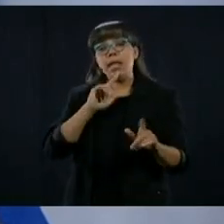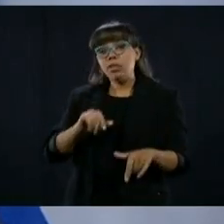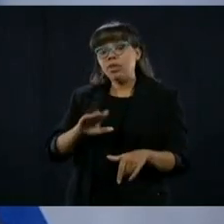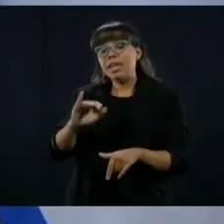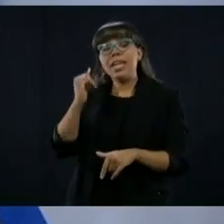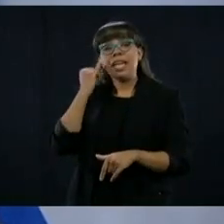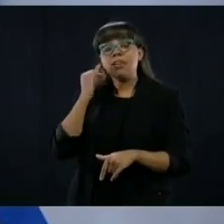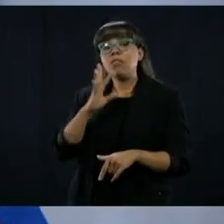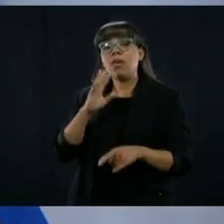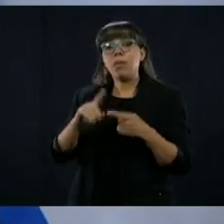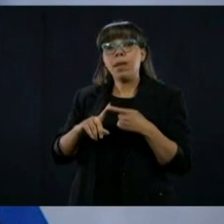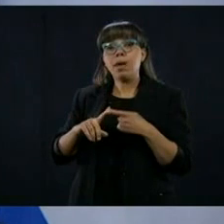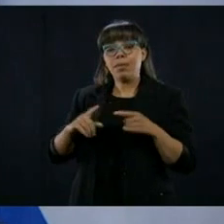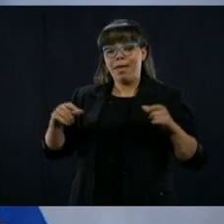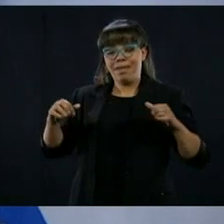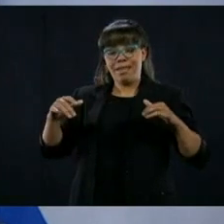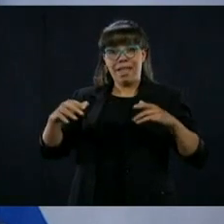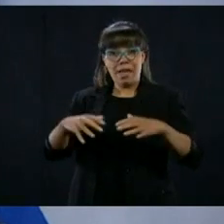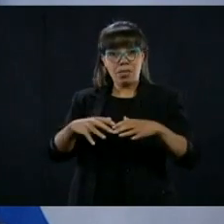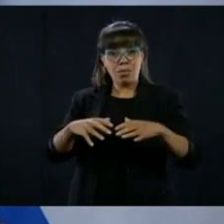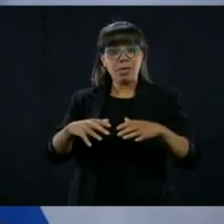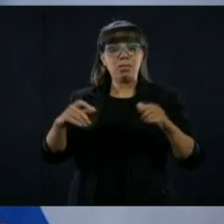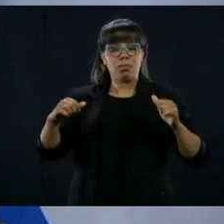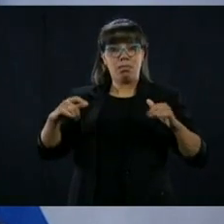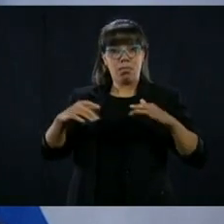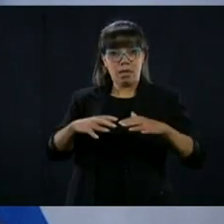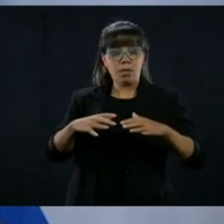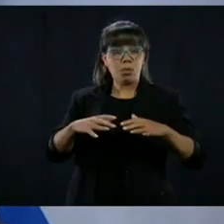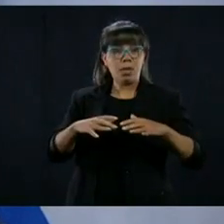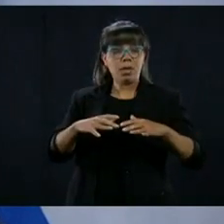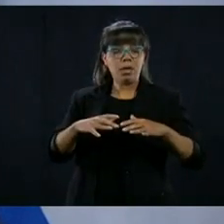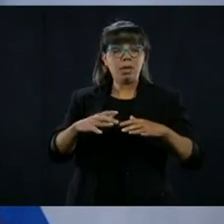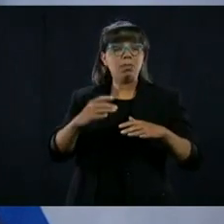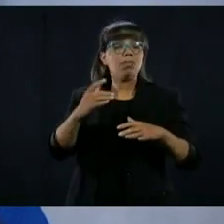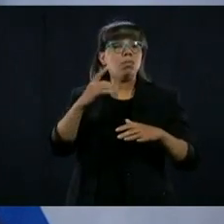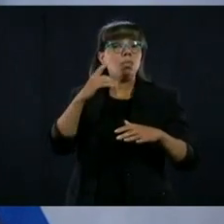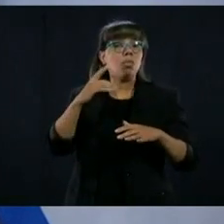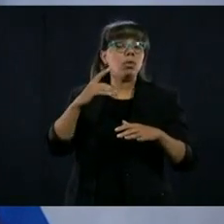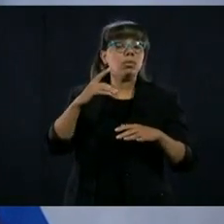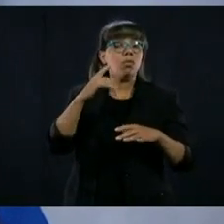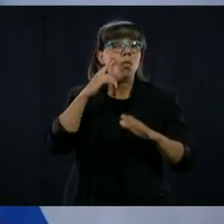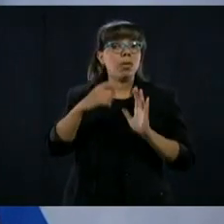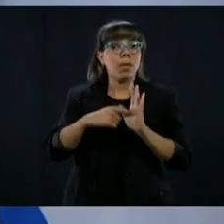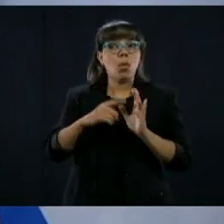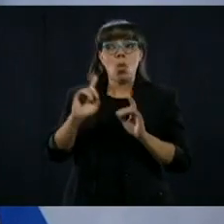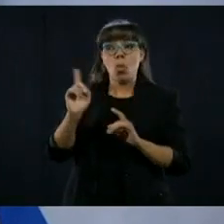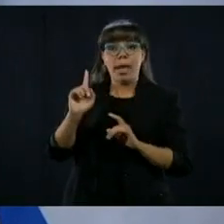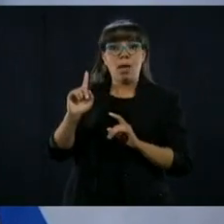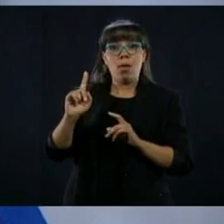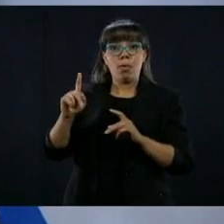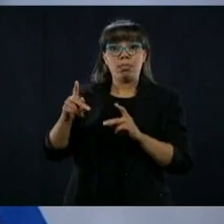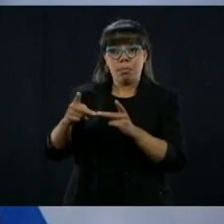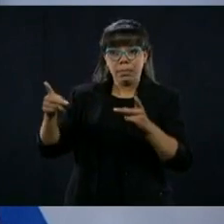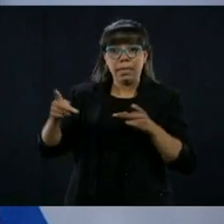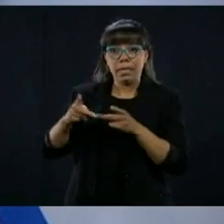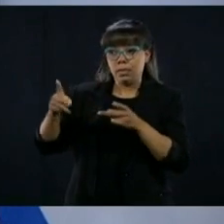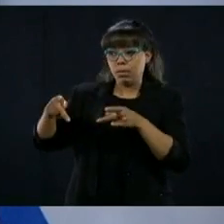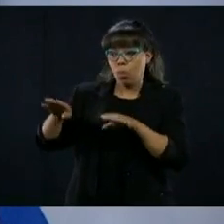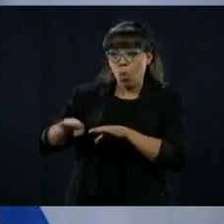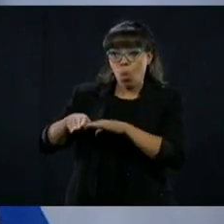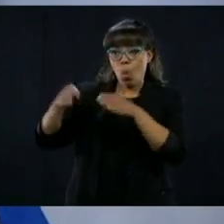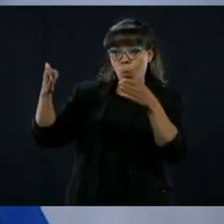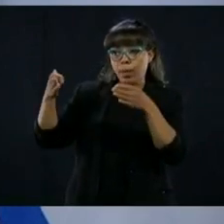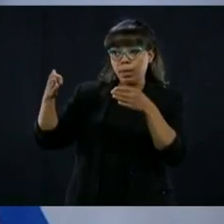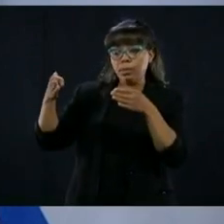to get the information for where people were infected. If we get a school where there is infection, if we got